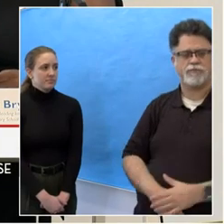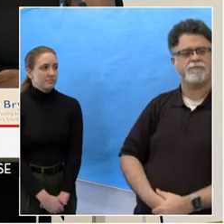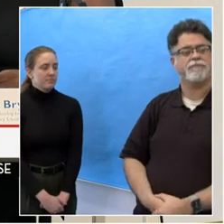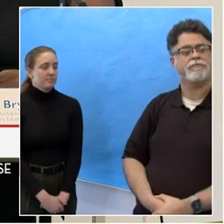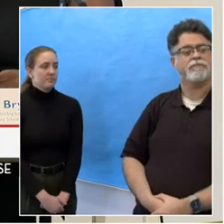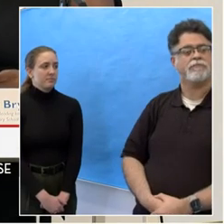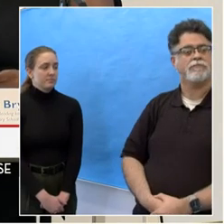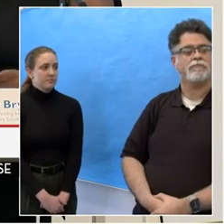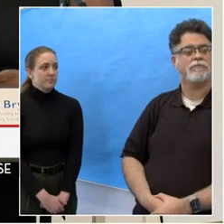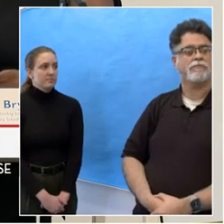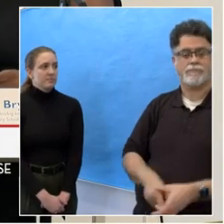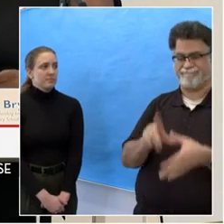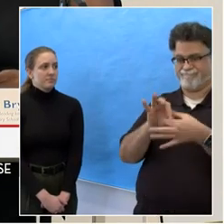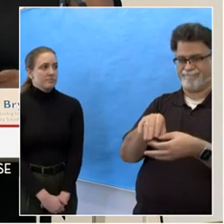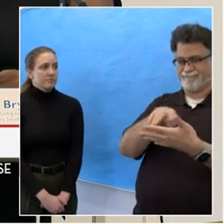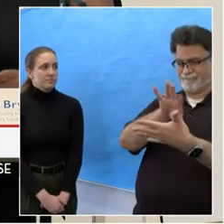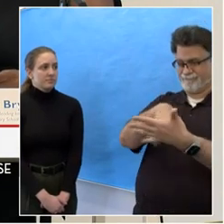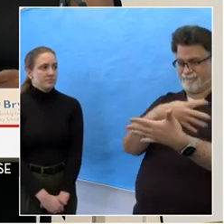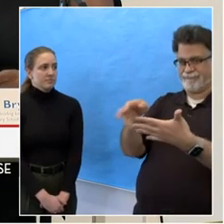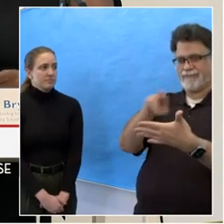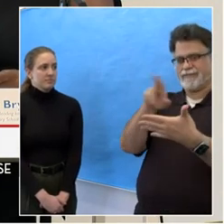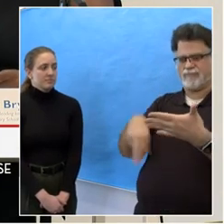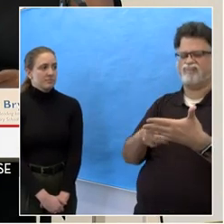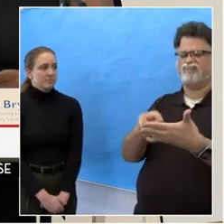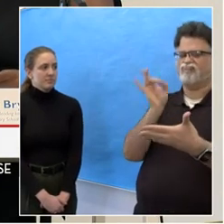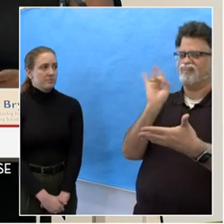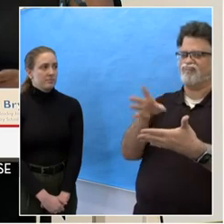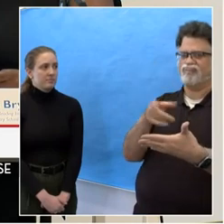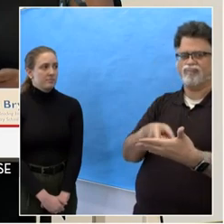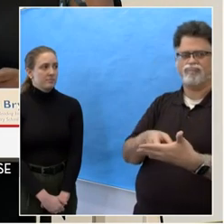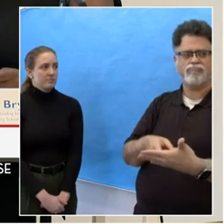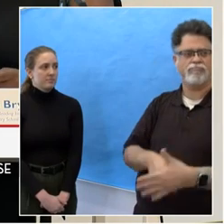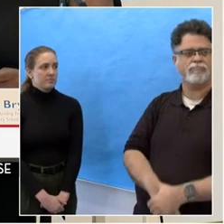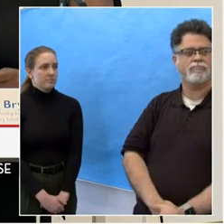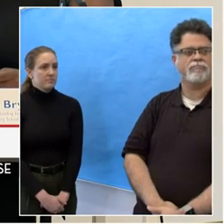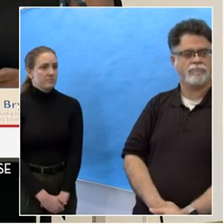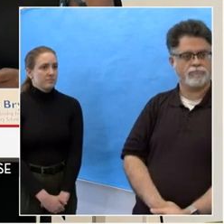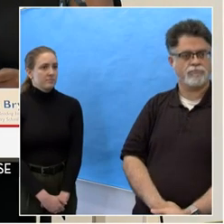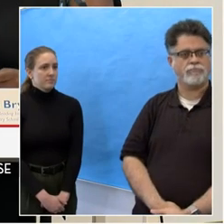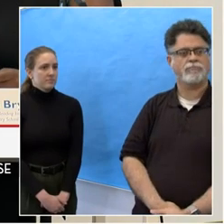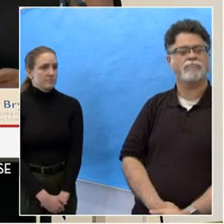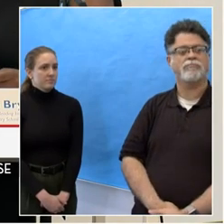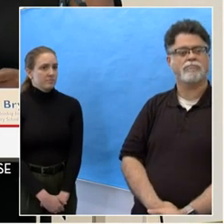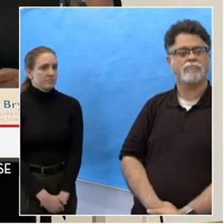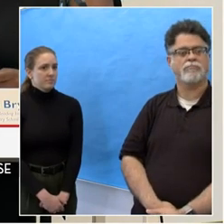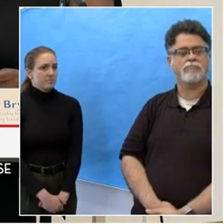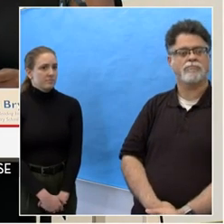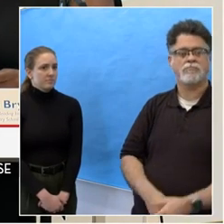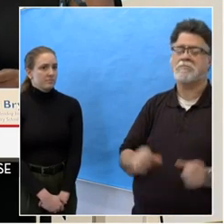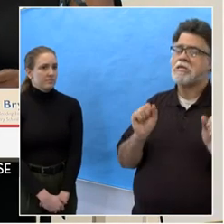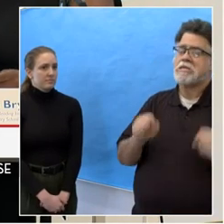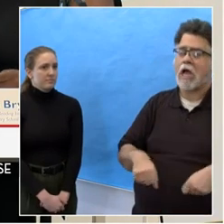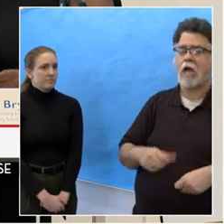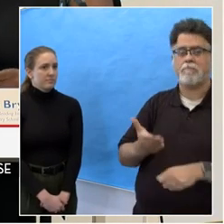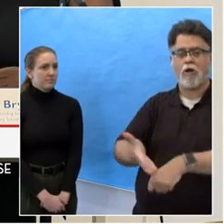recommendations now, we actually have an opportunity to seriously improve how we educate our students.